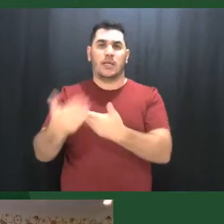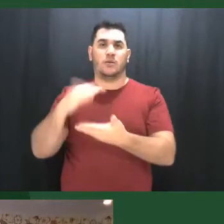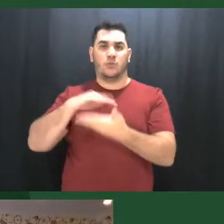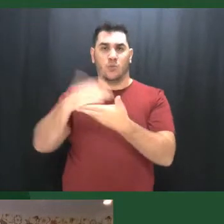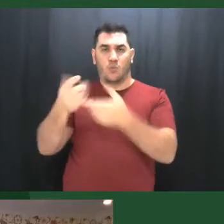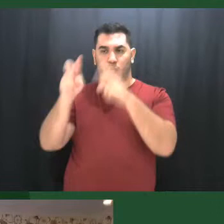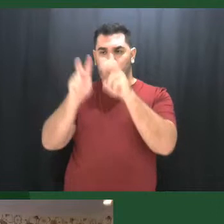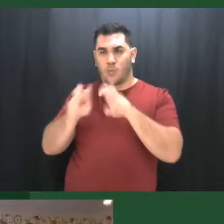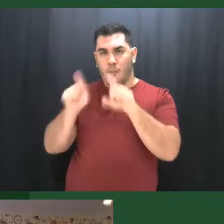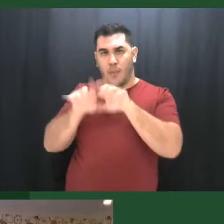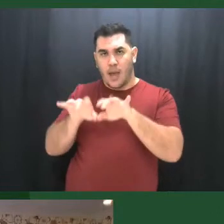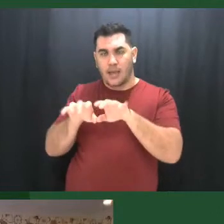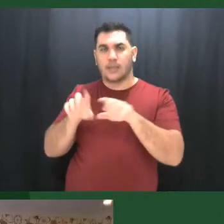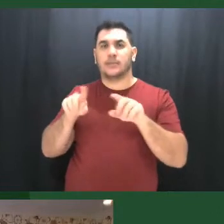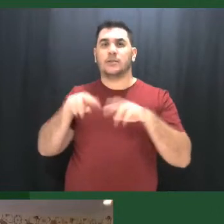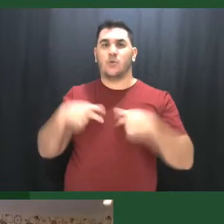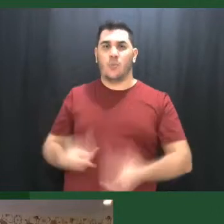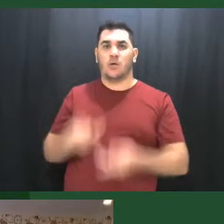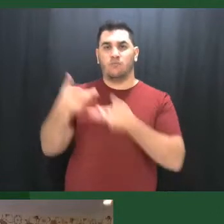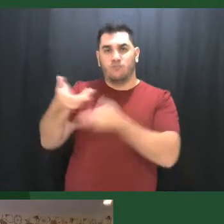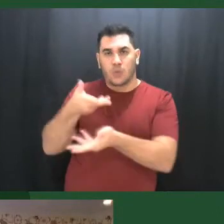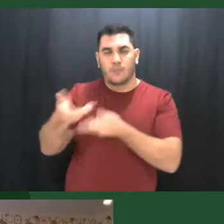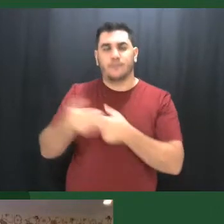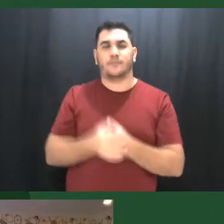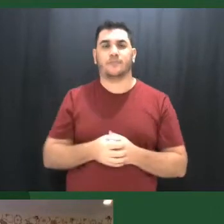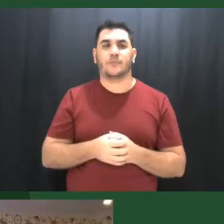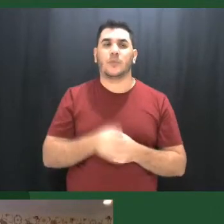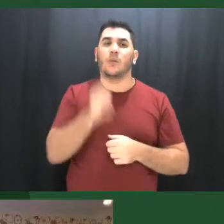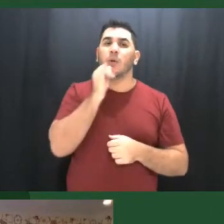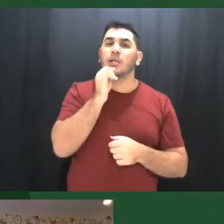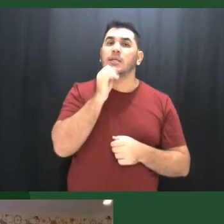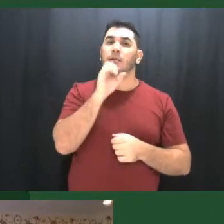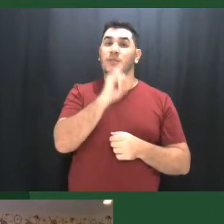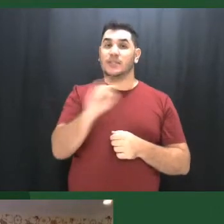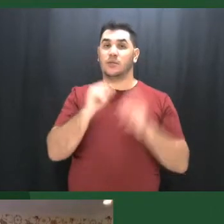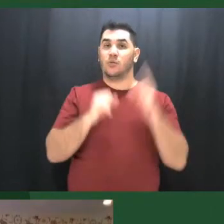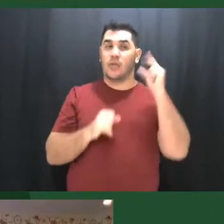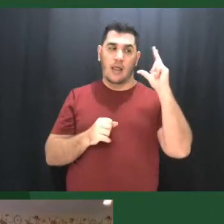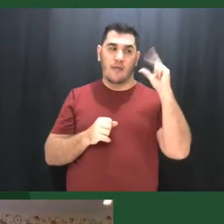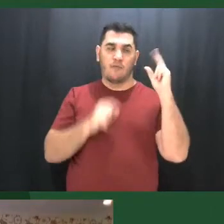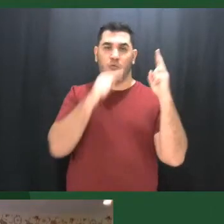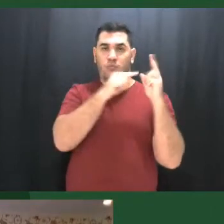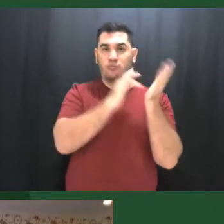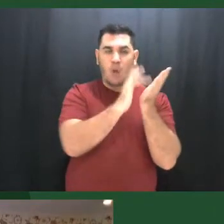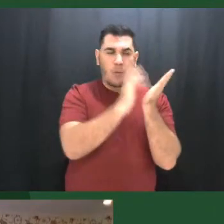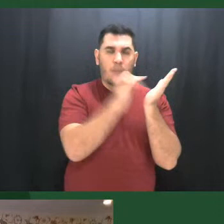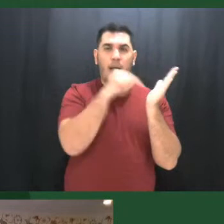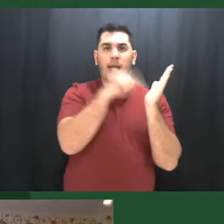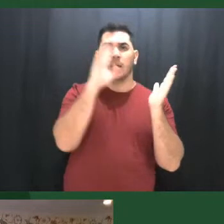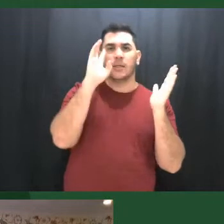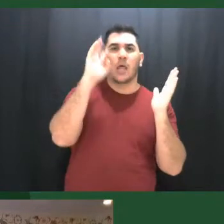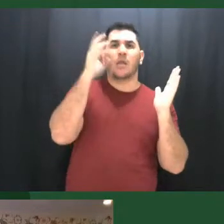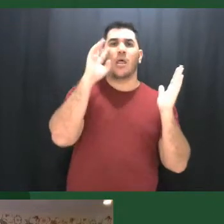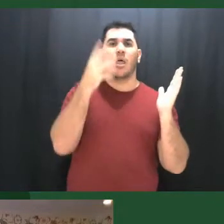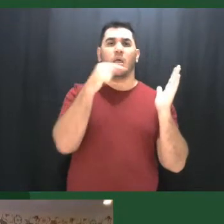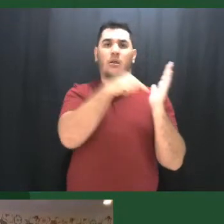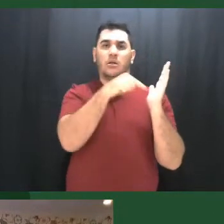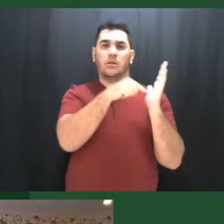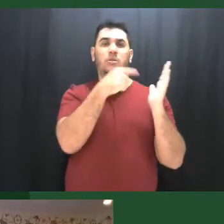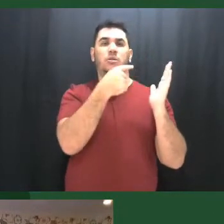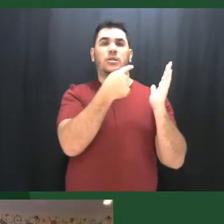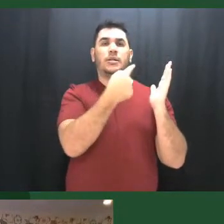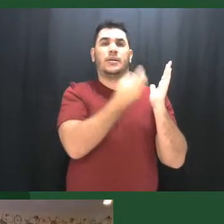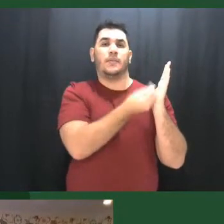Next. For instance, if your phone is making decisions which calls it will